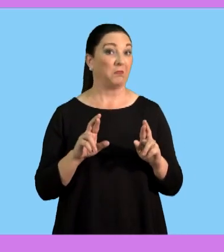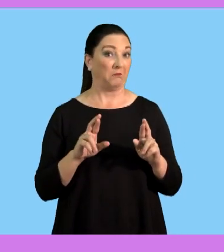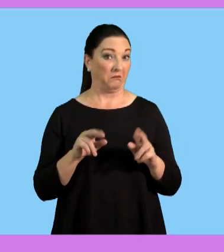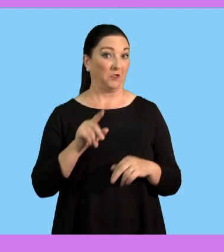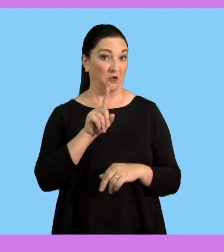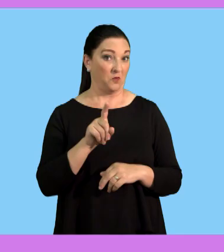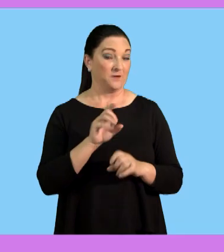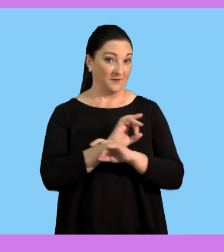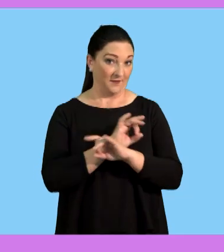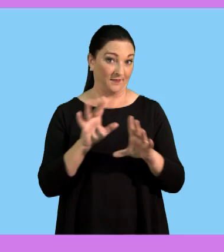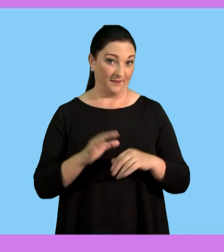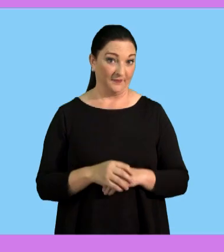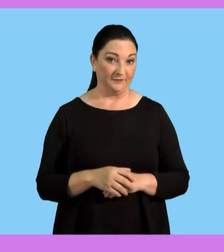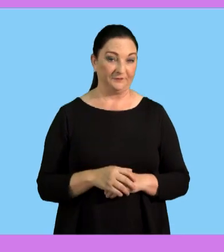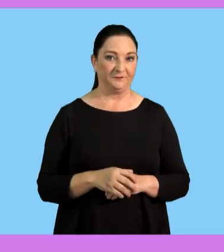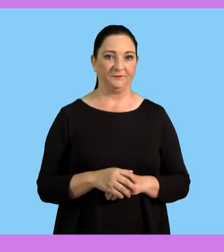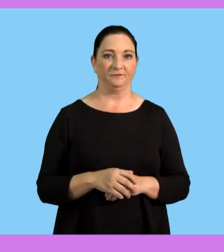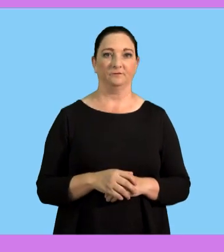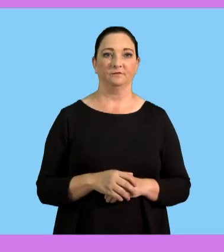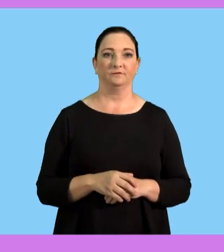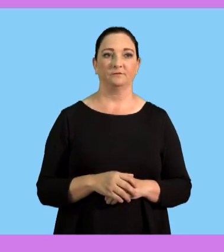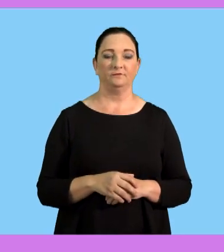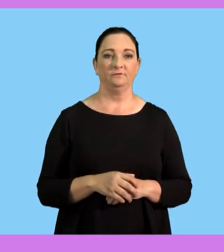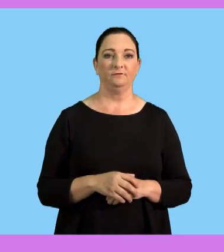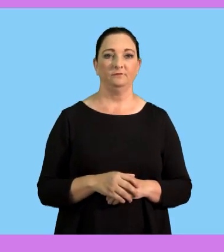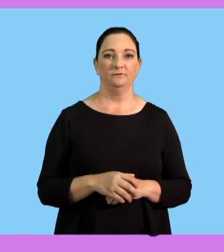225. Guys, I hope that question is or answer is clear to you.